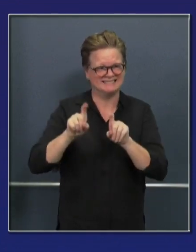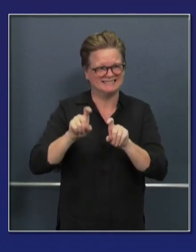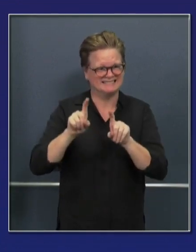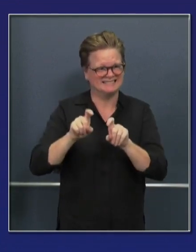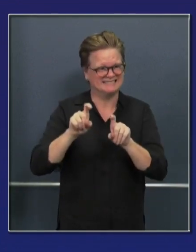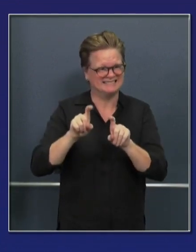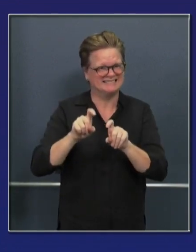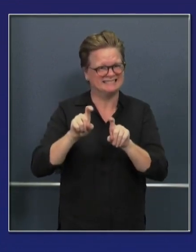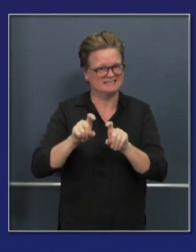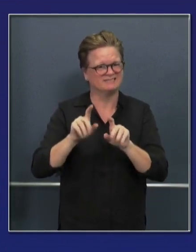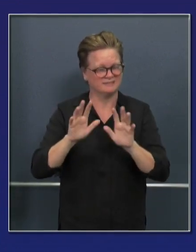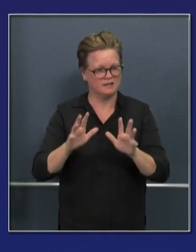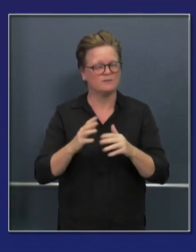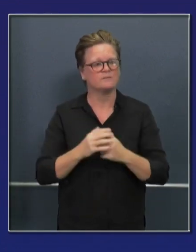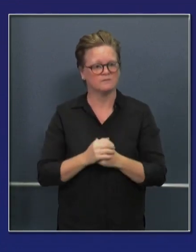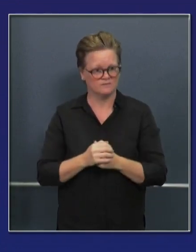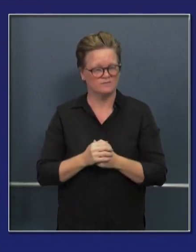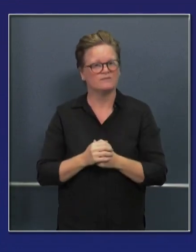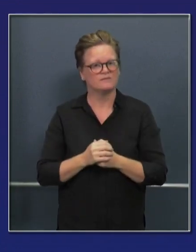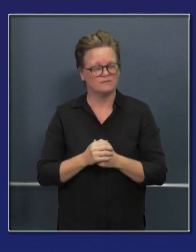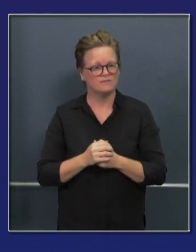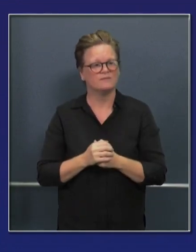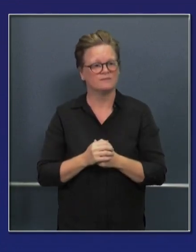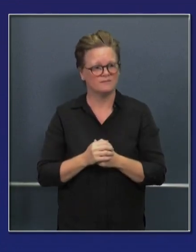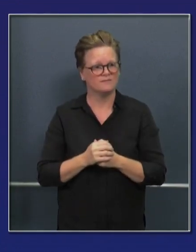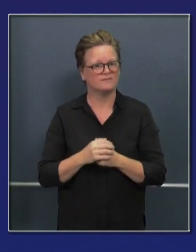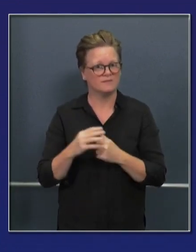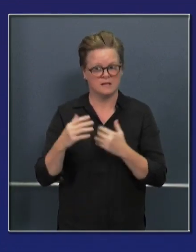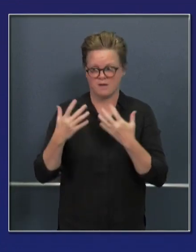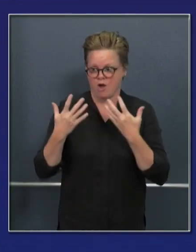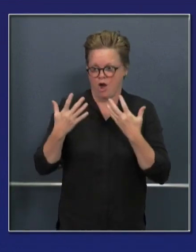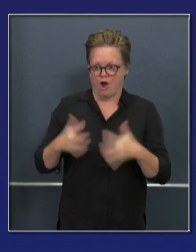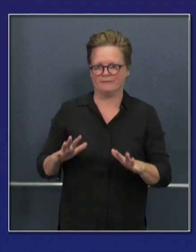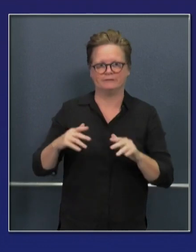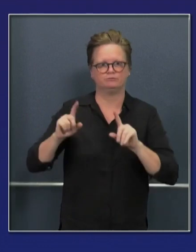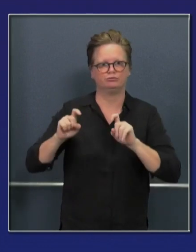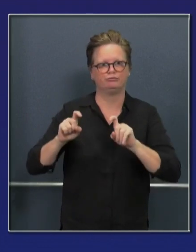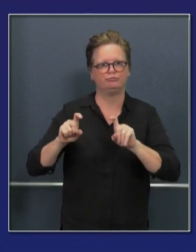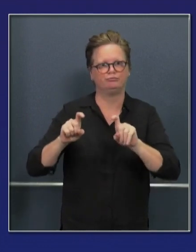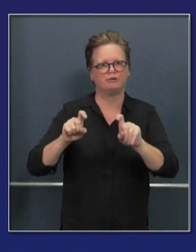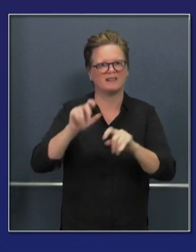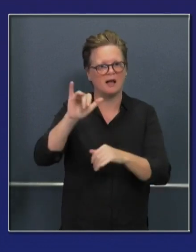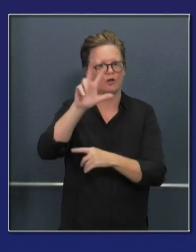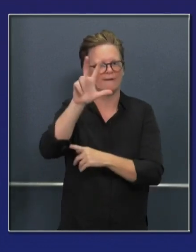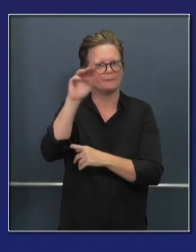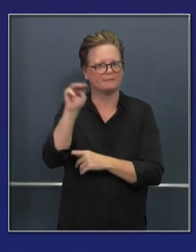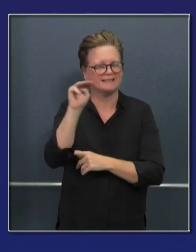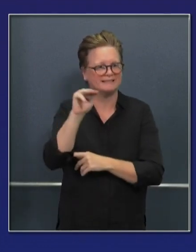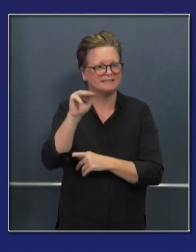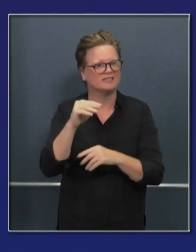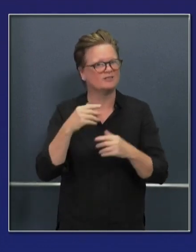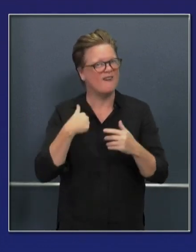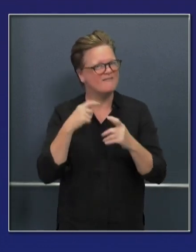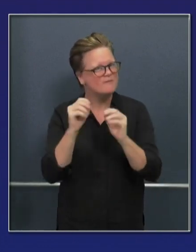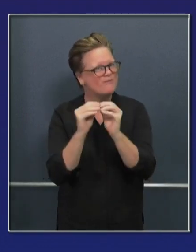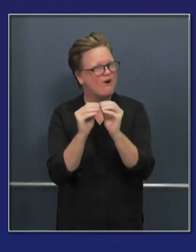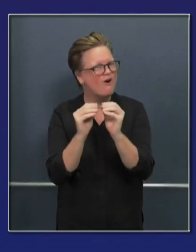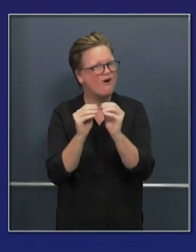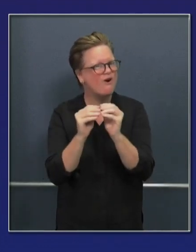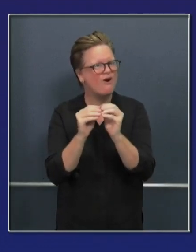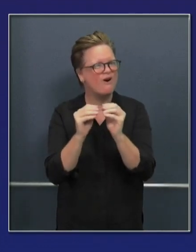2.9 million to be exact. I mentioned the testing is starting to increase, 78,000 on Saturday, a little